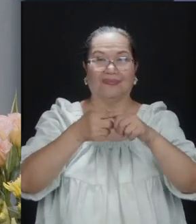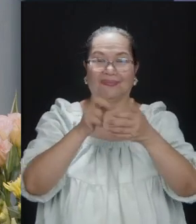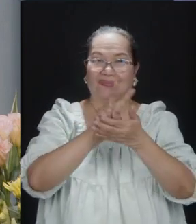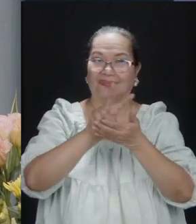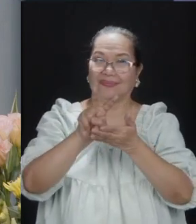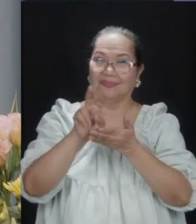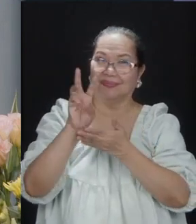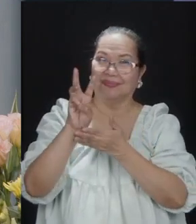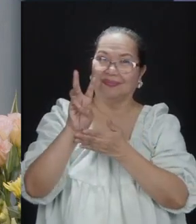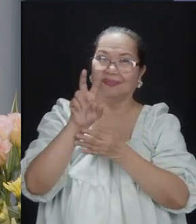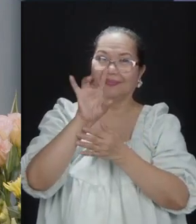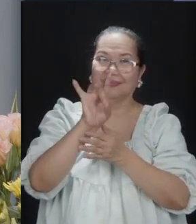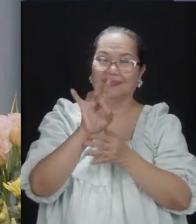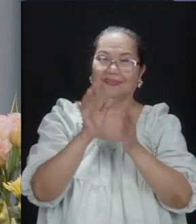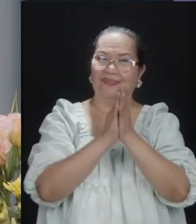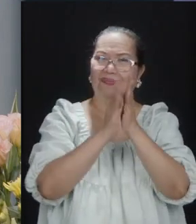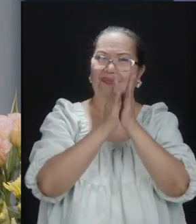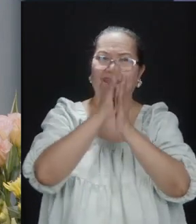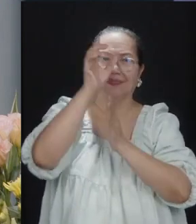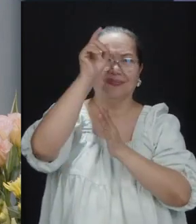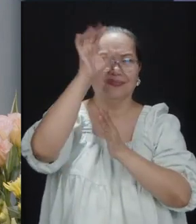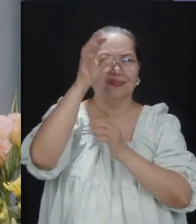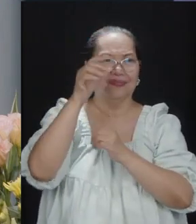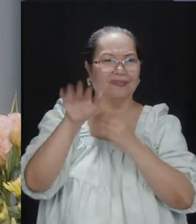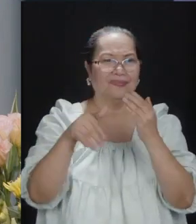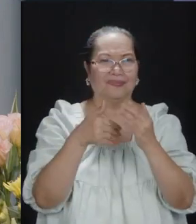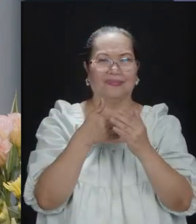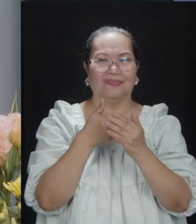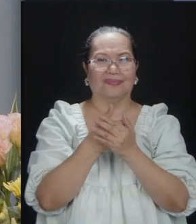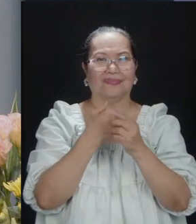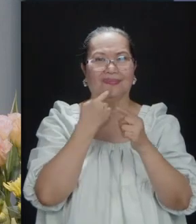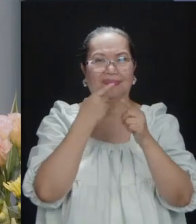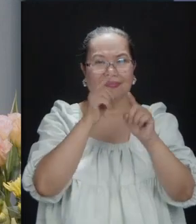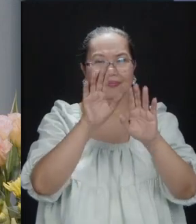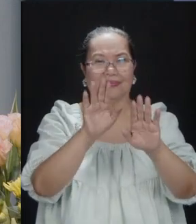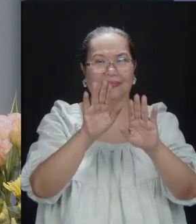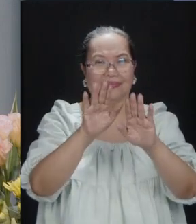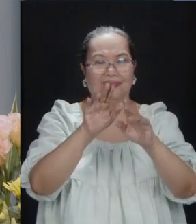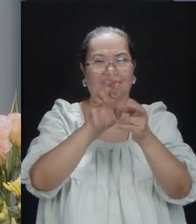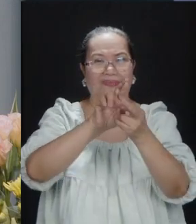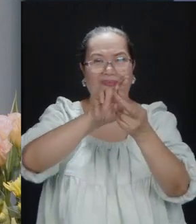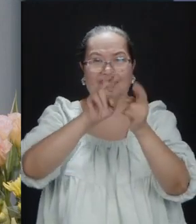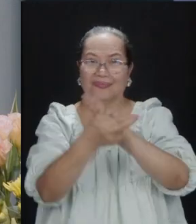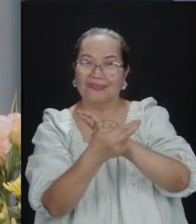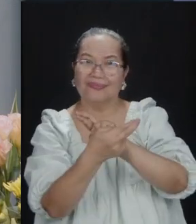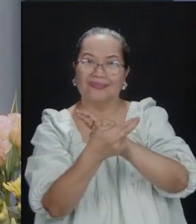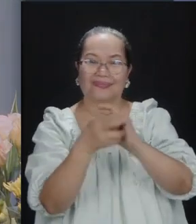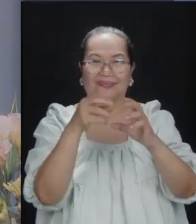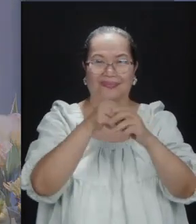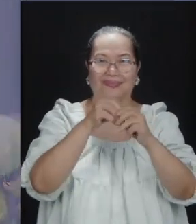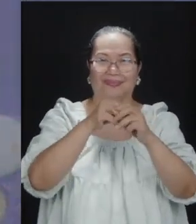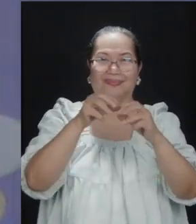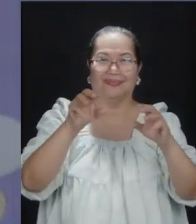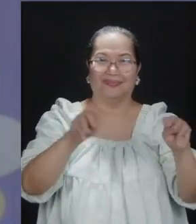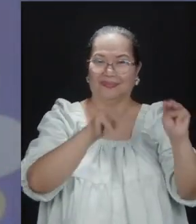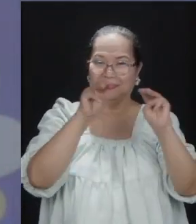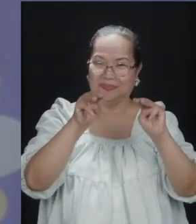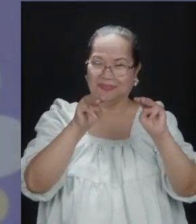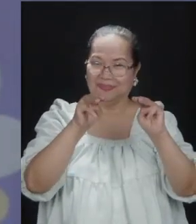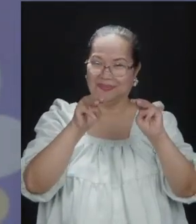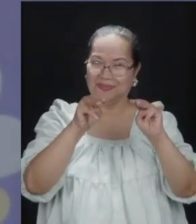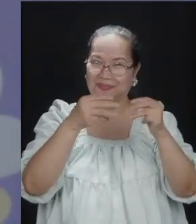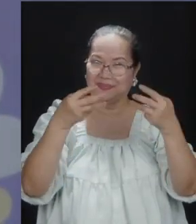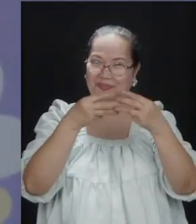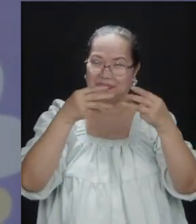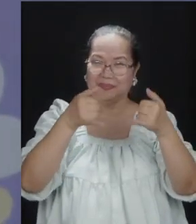to 8, she praised God's sovereignty in ordaining reversals in life. The mighty warriors are